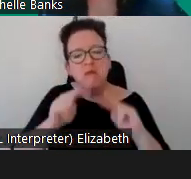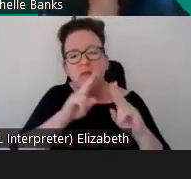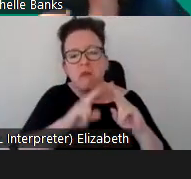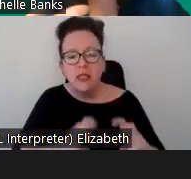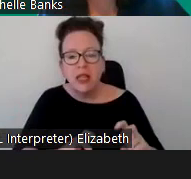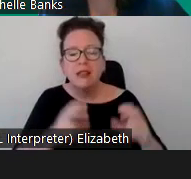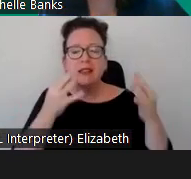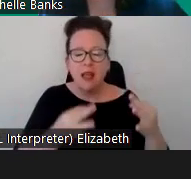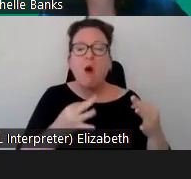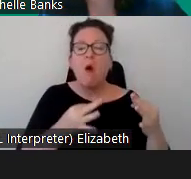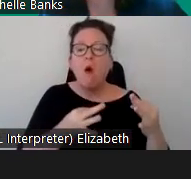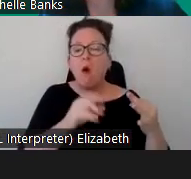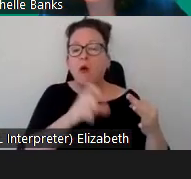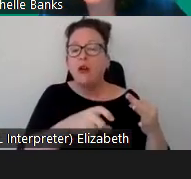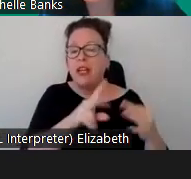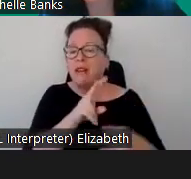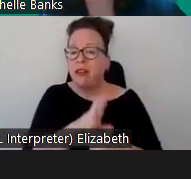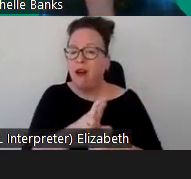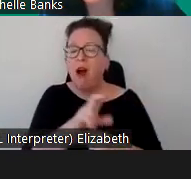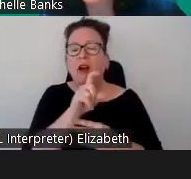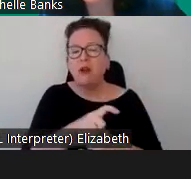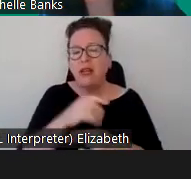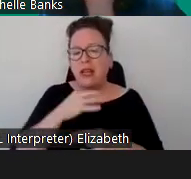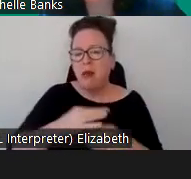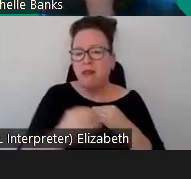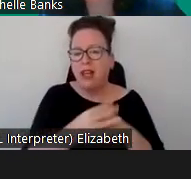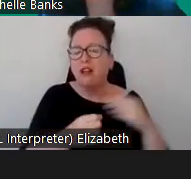counseling, that can go be obtained